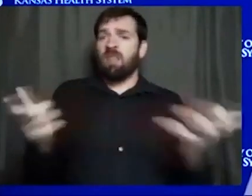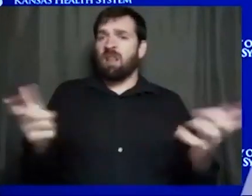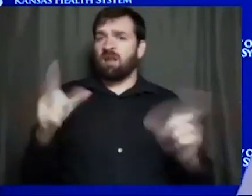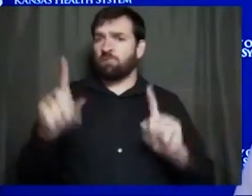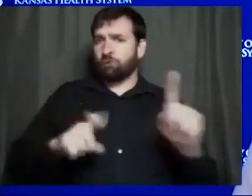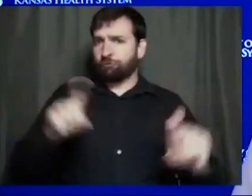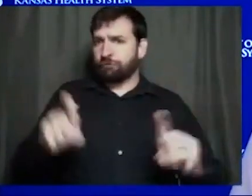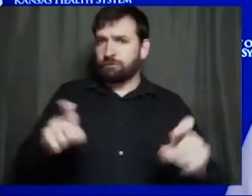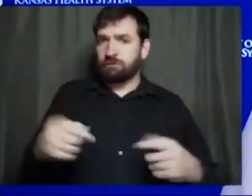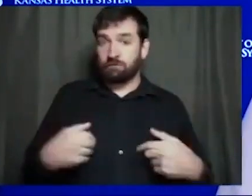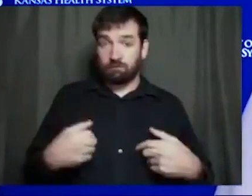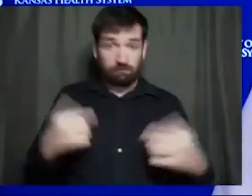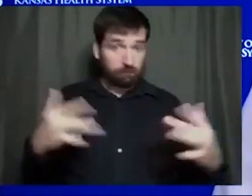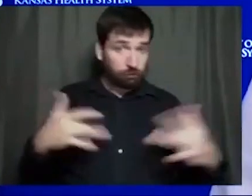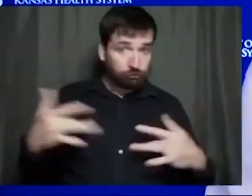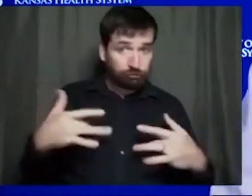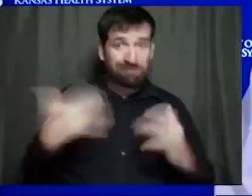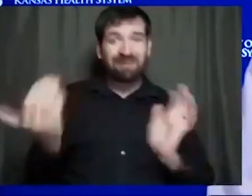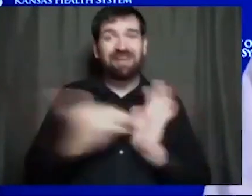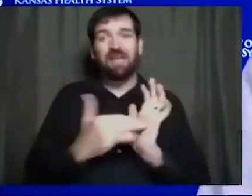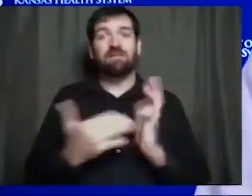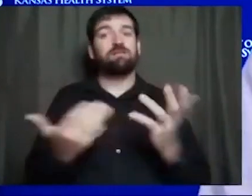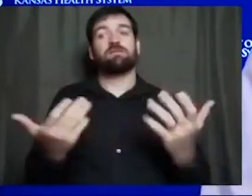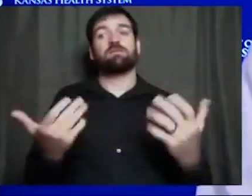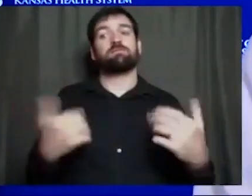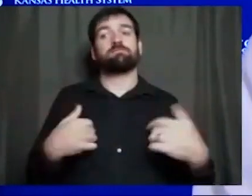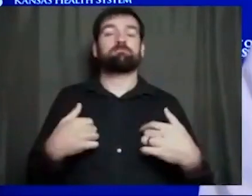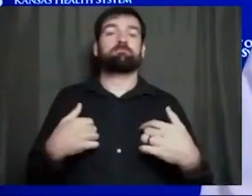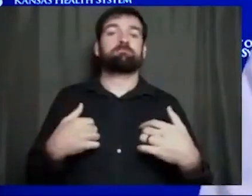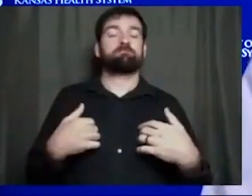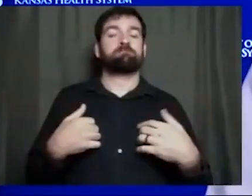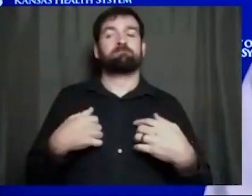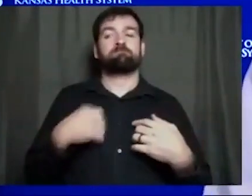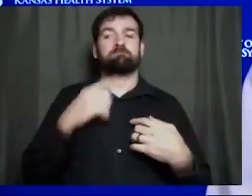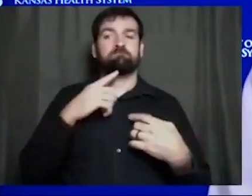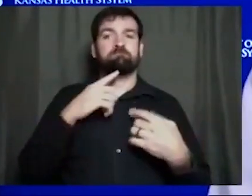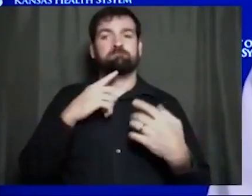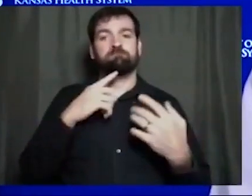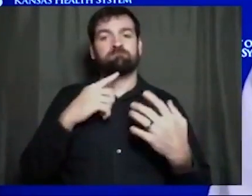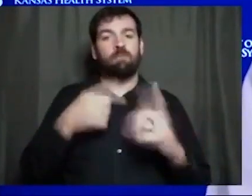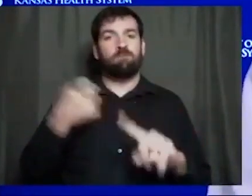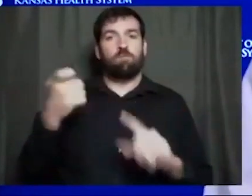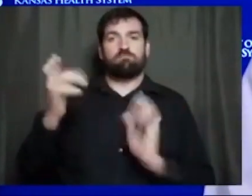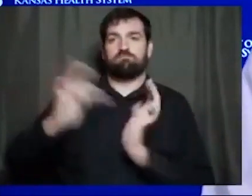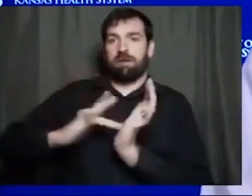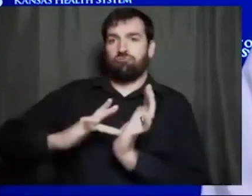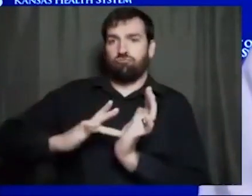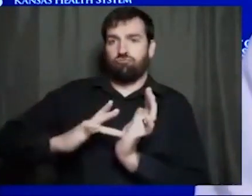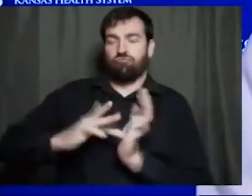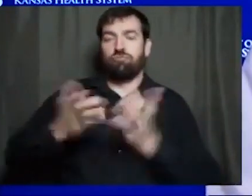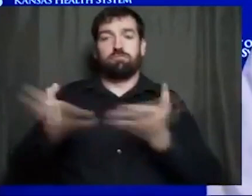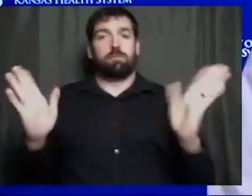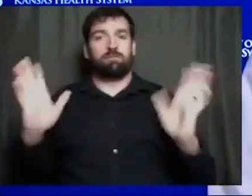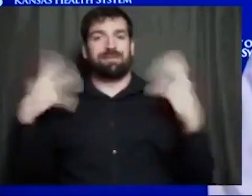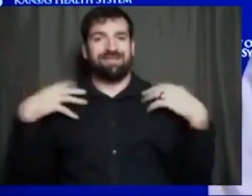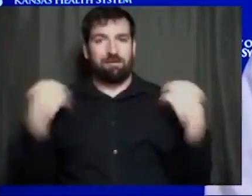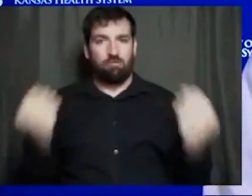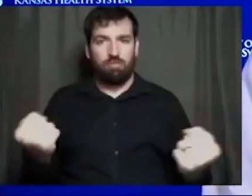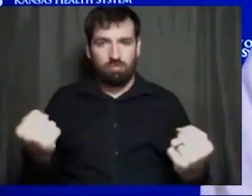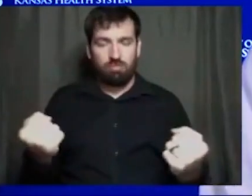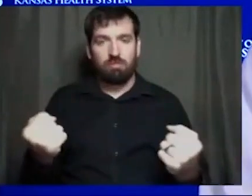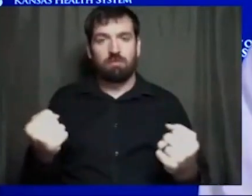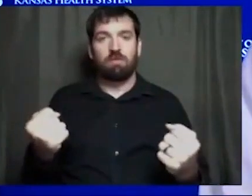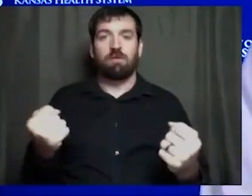be? Again, I think it is kind of boiling down now from the medical and the public health standpoint to, you know, you